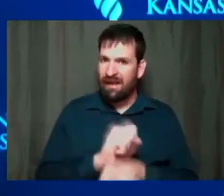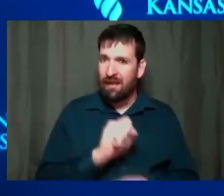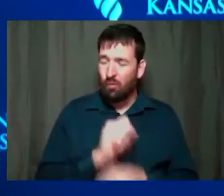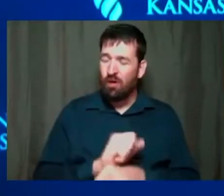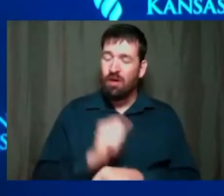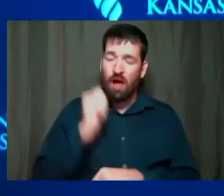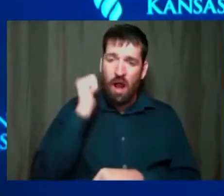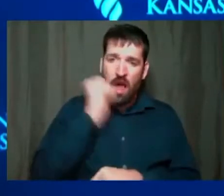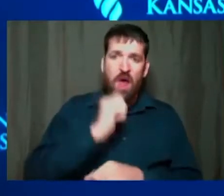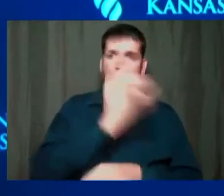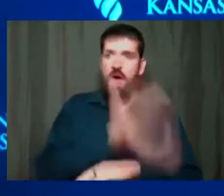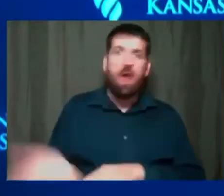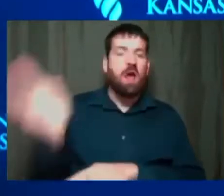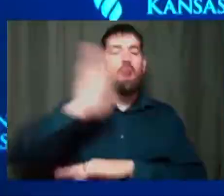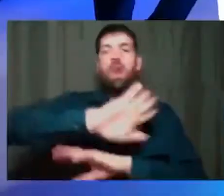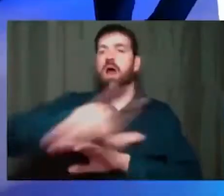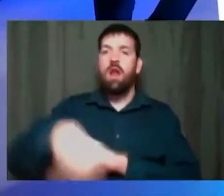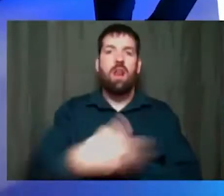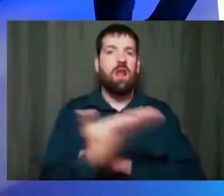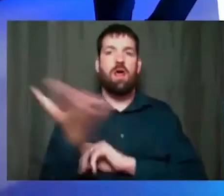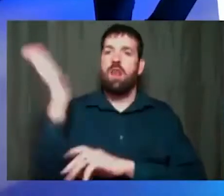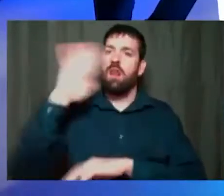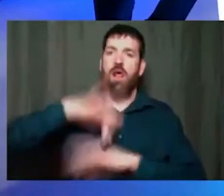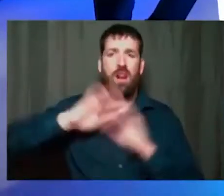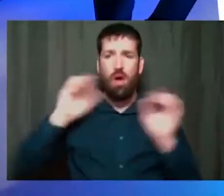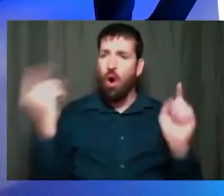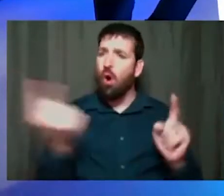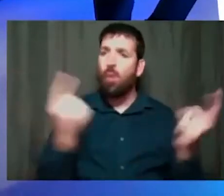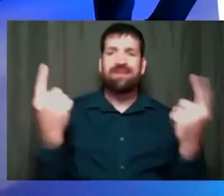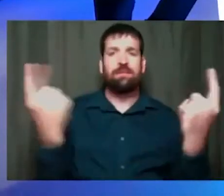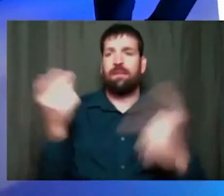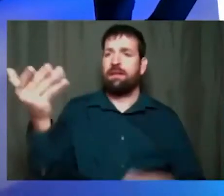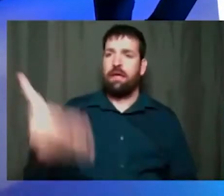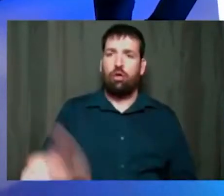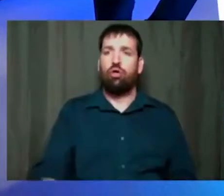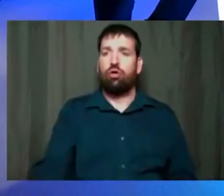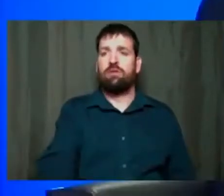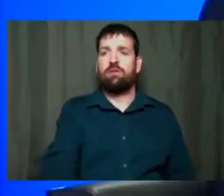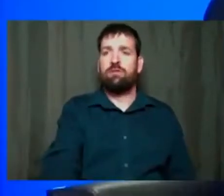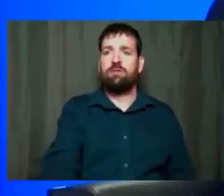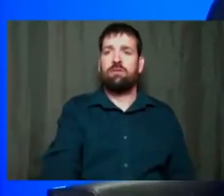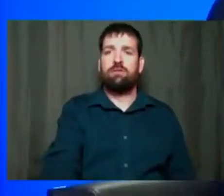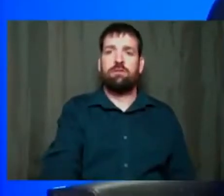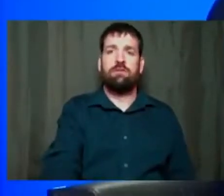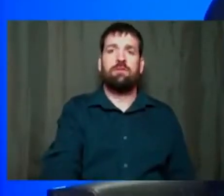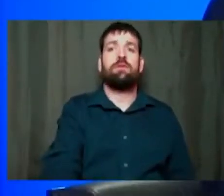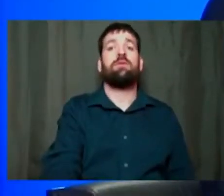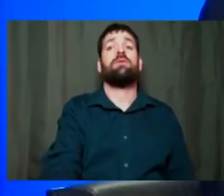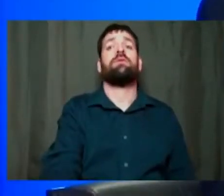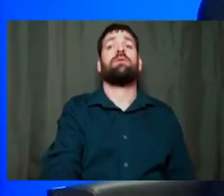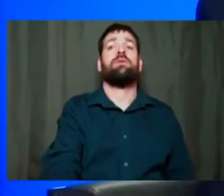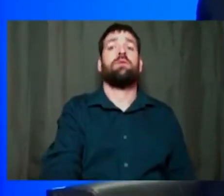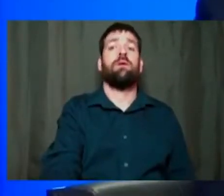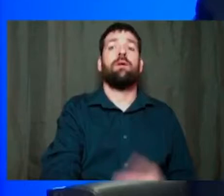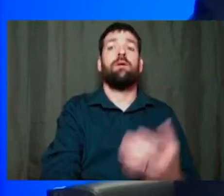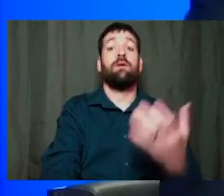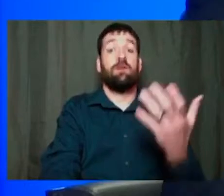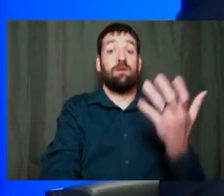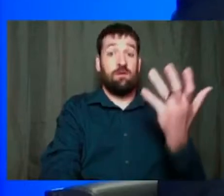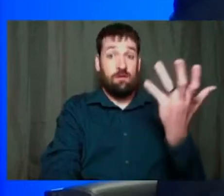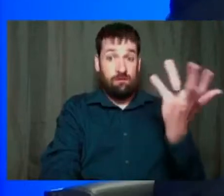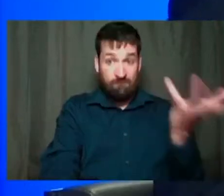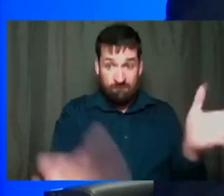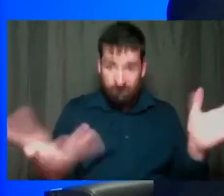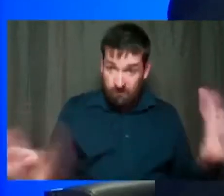always something to respond to. Always. And so the idea here is that after you've gone to work and you've put in your time and